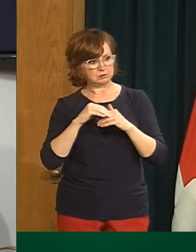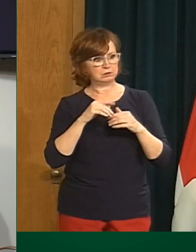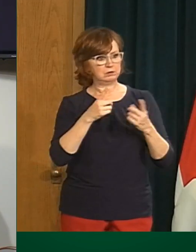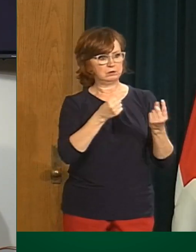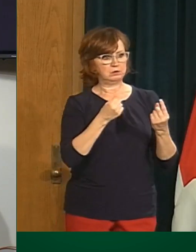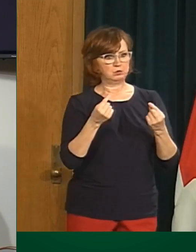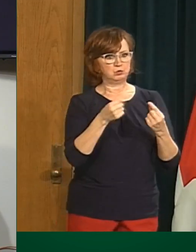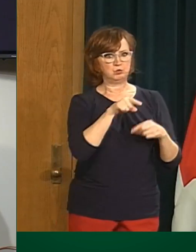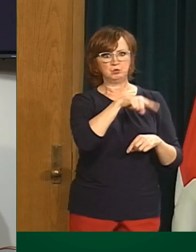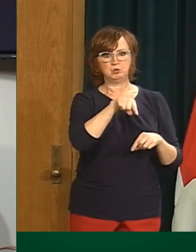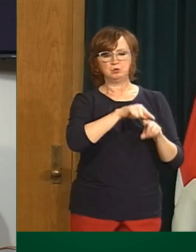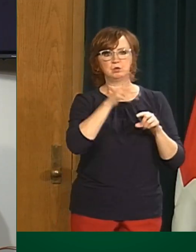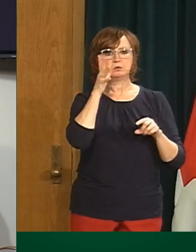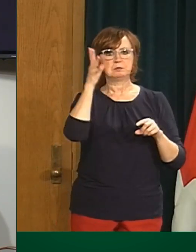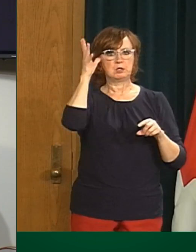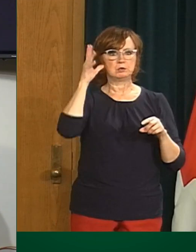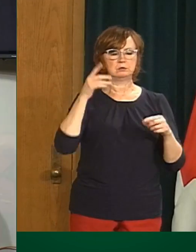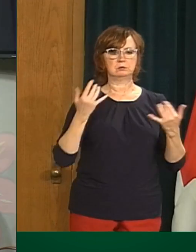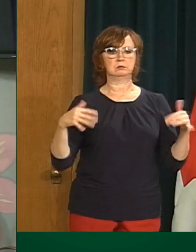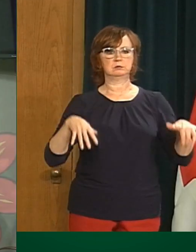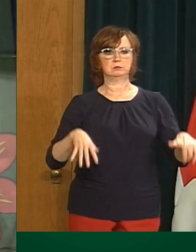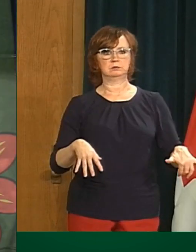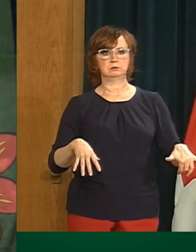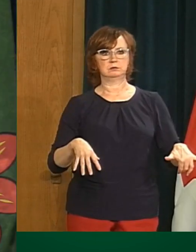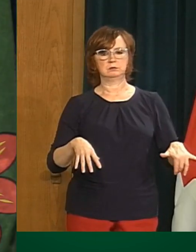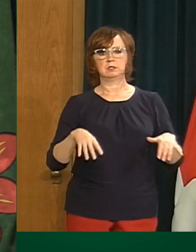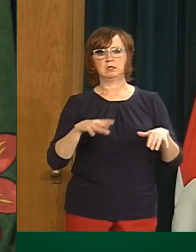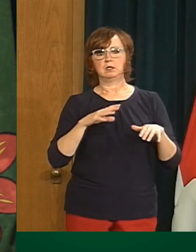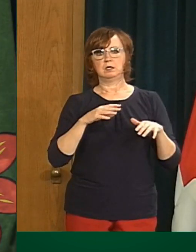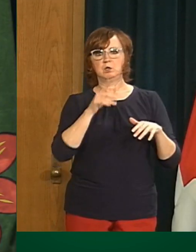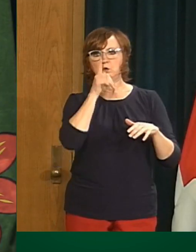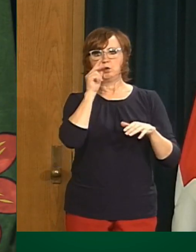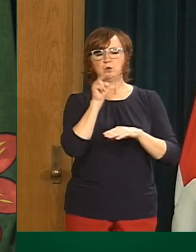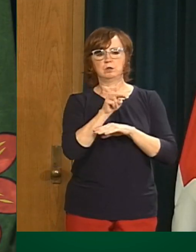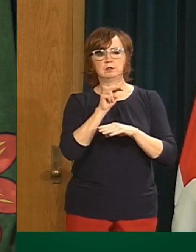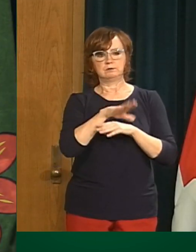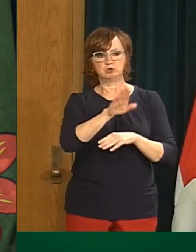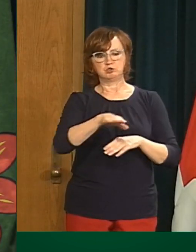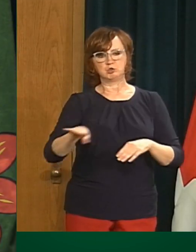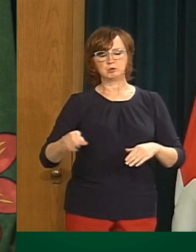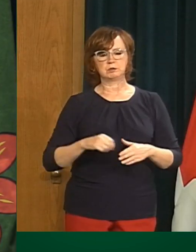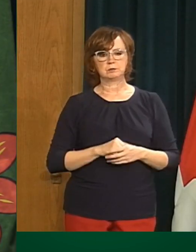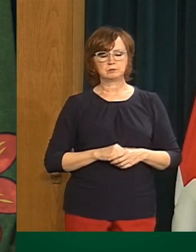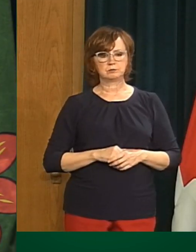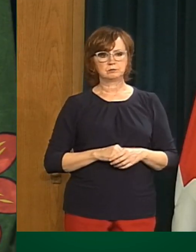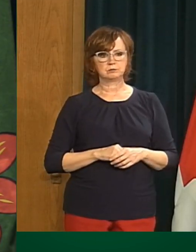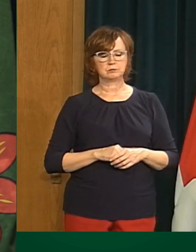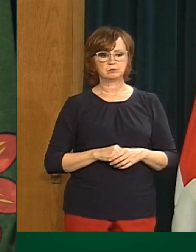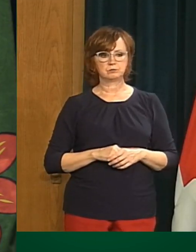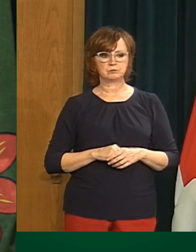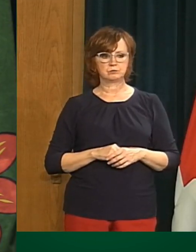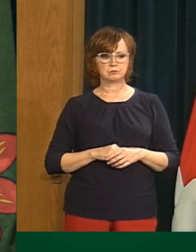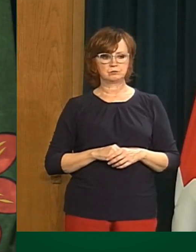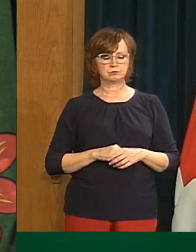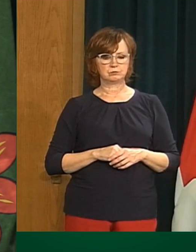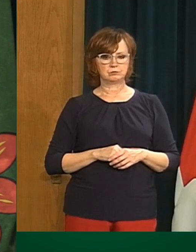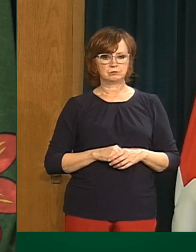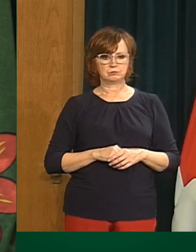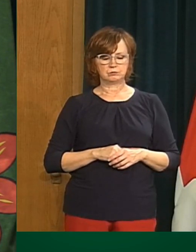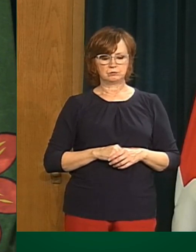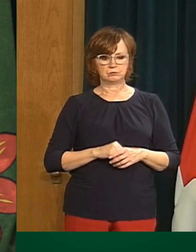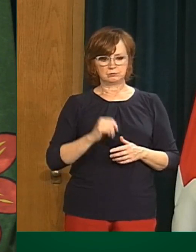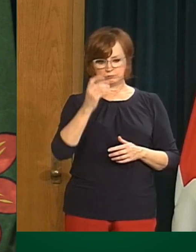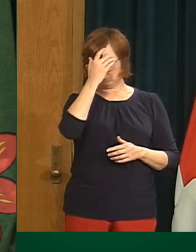to do about child care with schools being closed, daycare is limited, and again, for